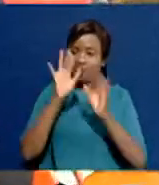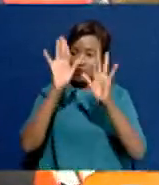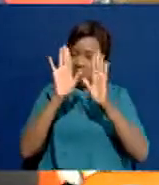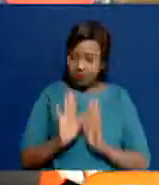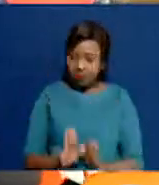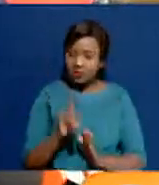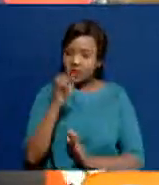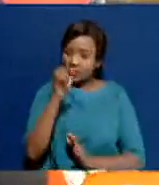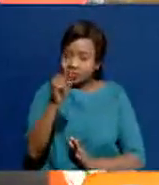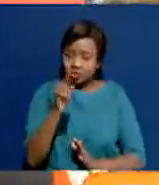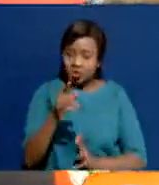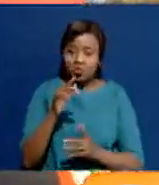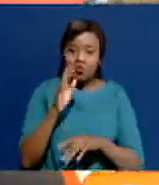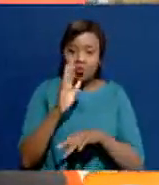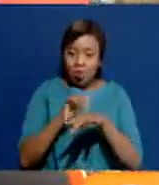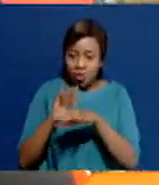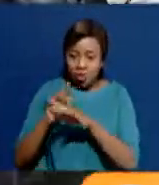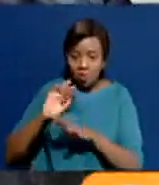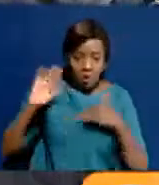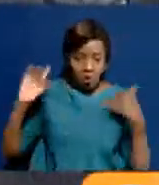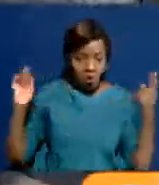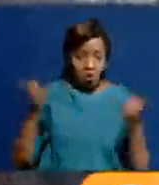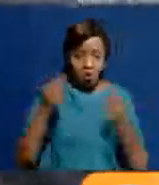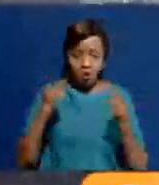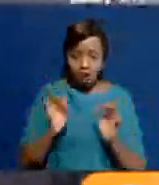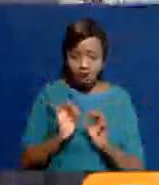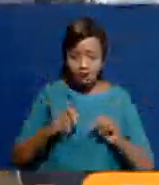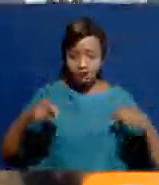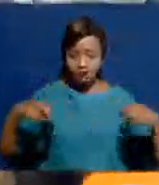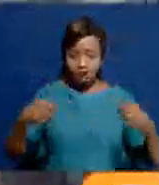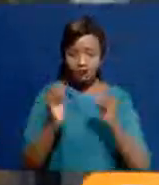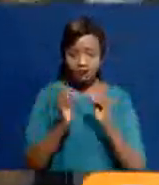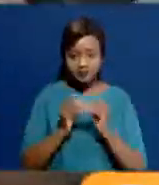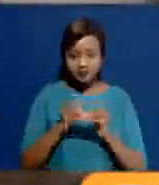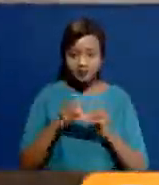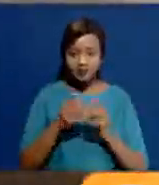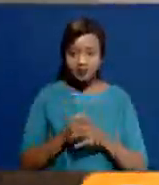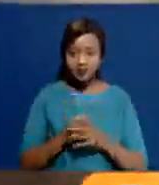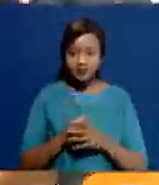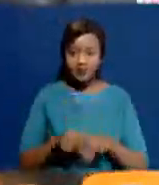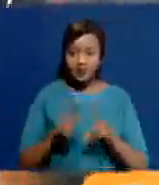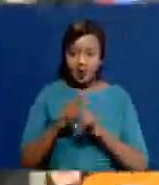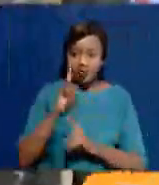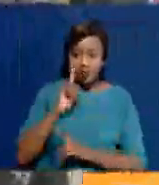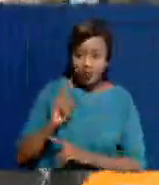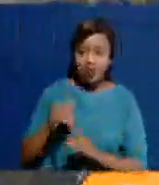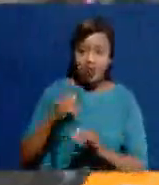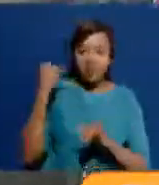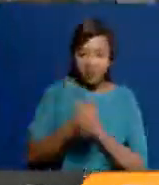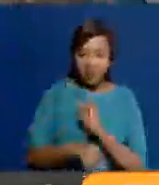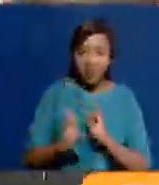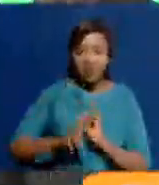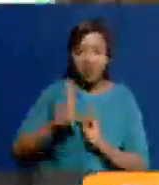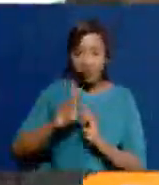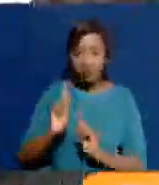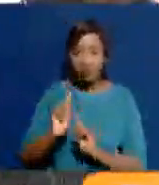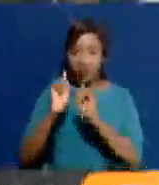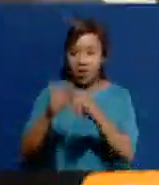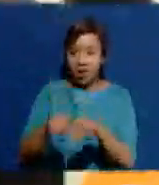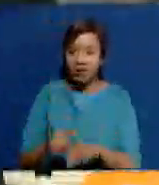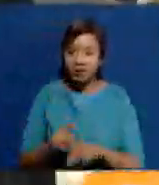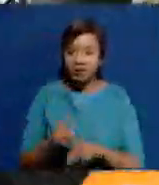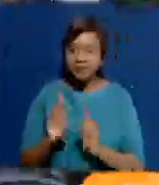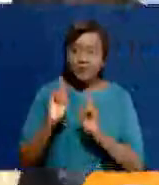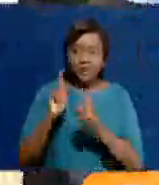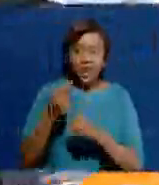that you call all of us together. The party leader and former President Uhuru Kenyatta eventually turning up, saying they